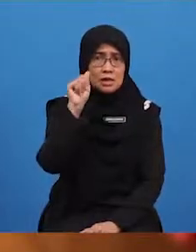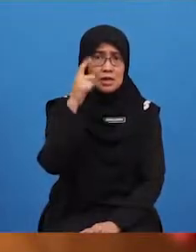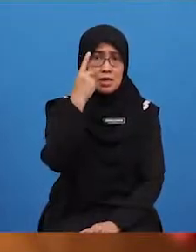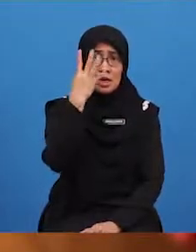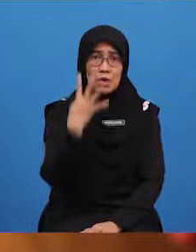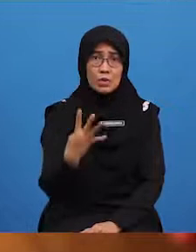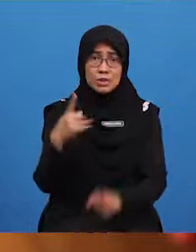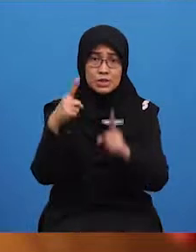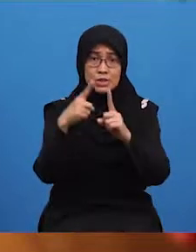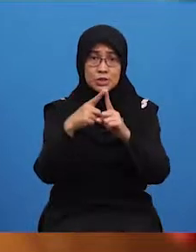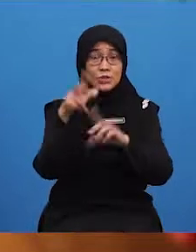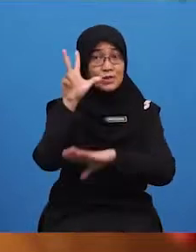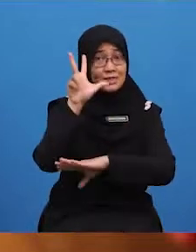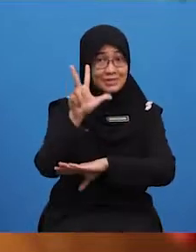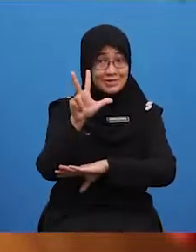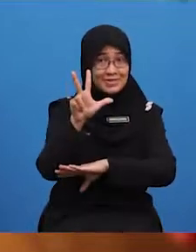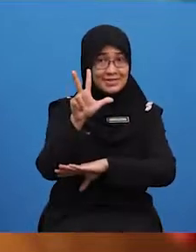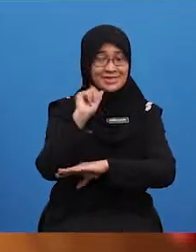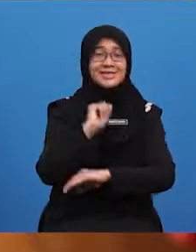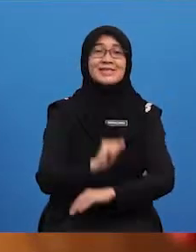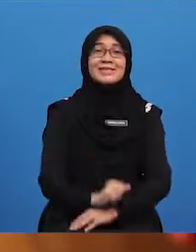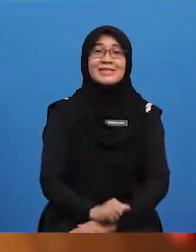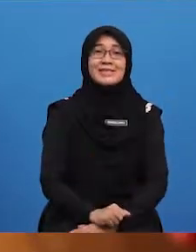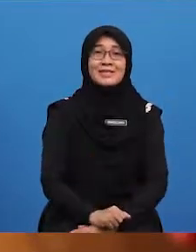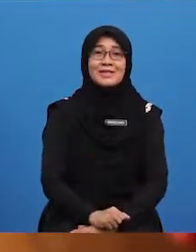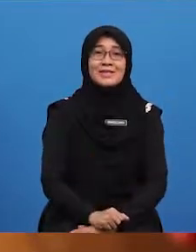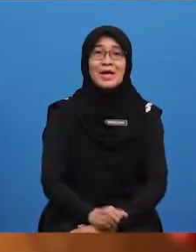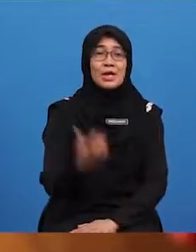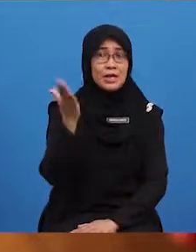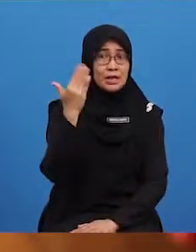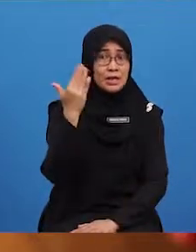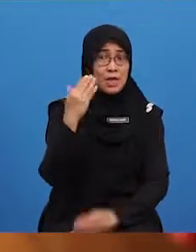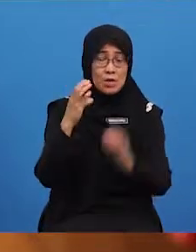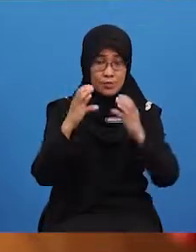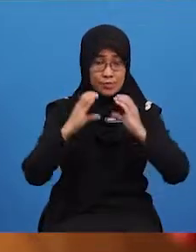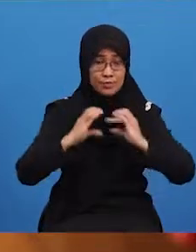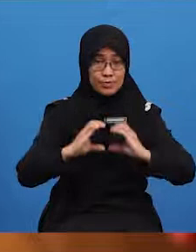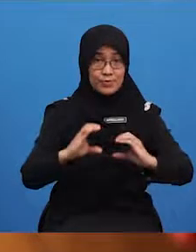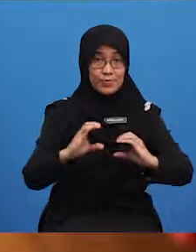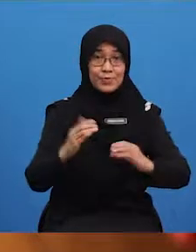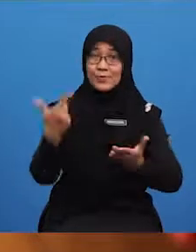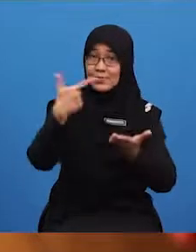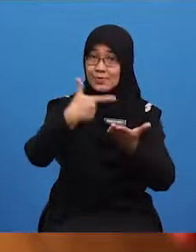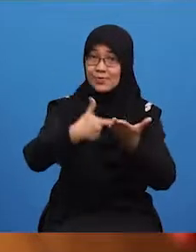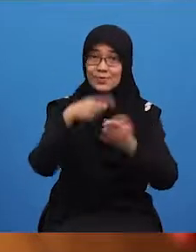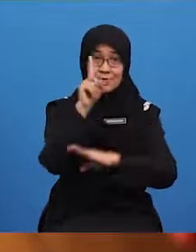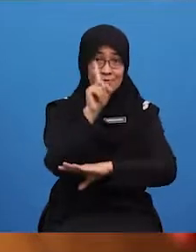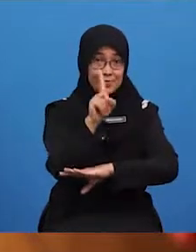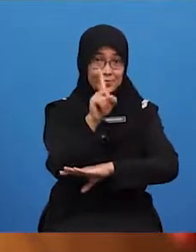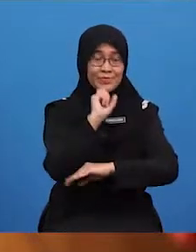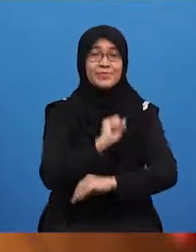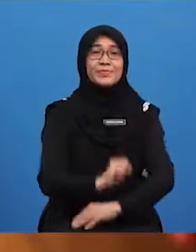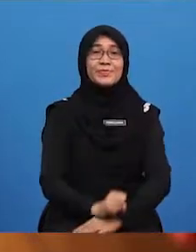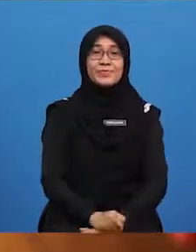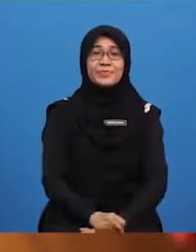Yolo. That's why we say a quarter to 3. Alright, let's